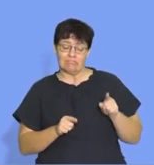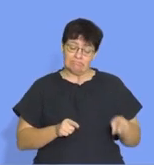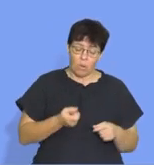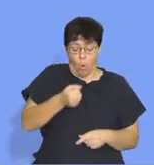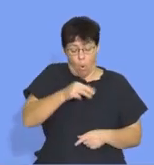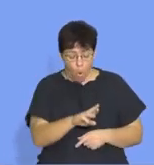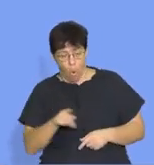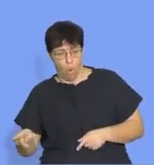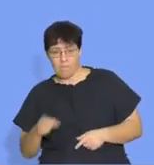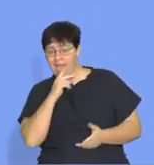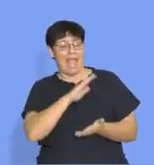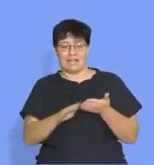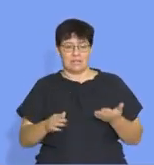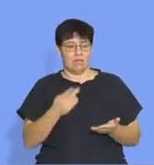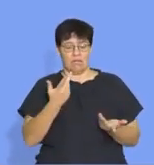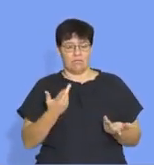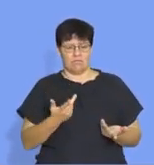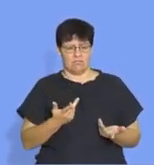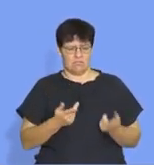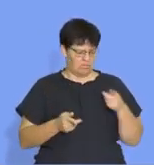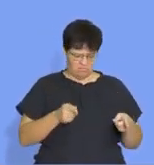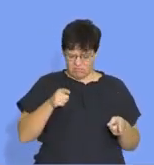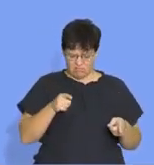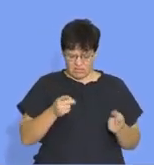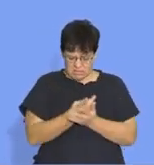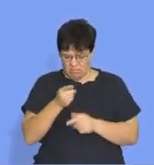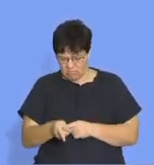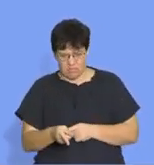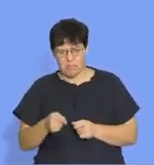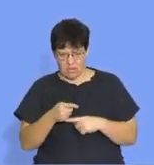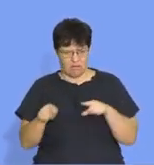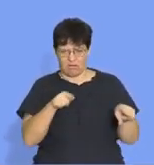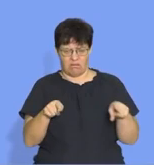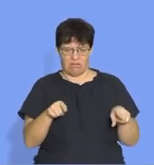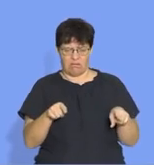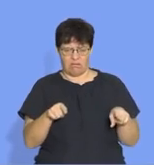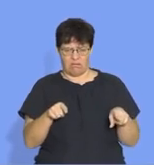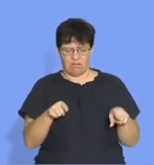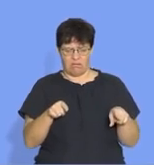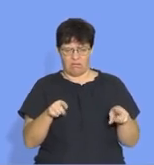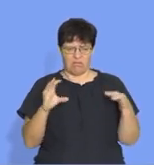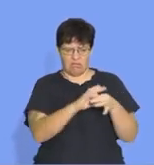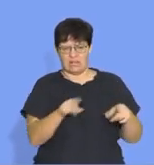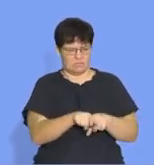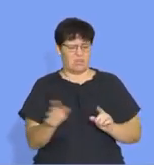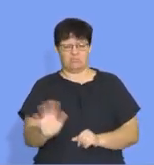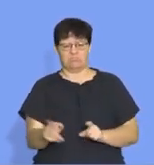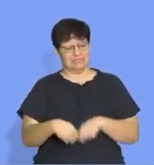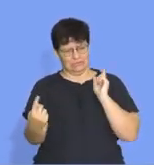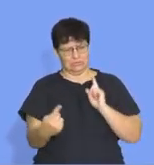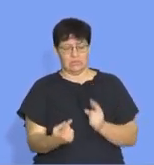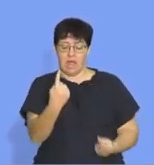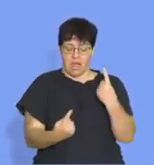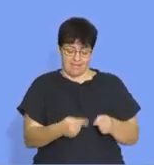situation, not and, because if you say and, then it's like you're saying they are intersecting to each other, and they are not. It can either